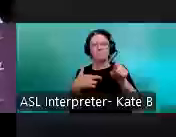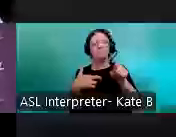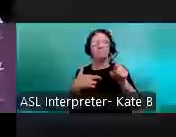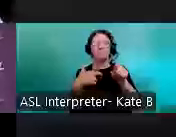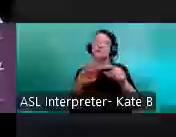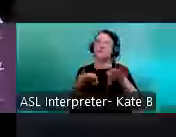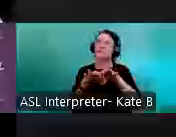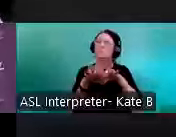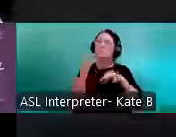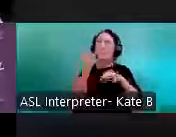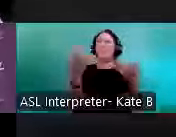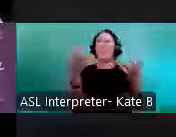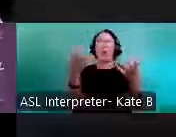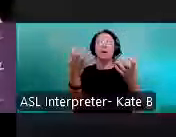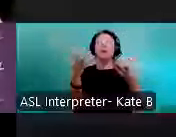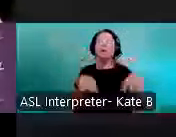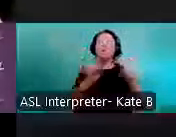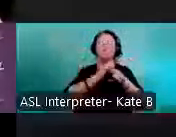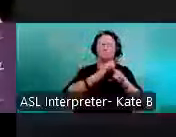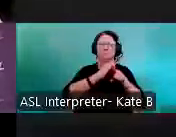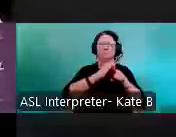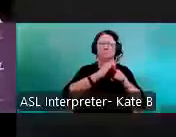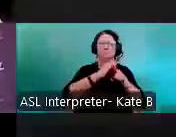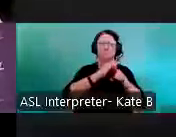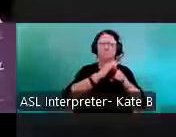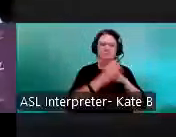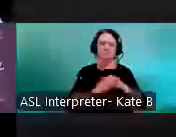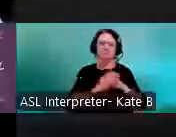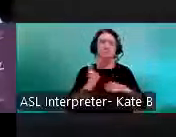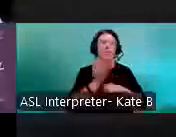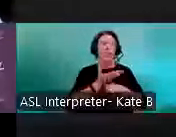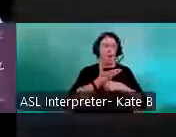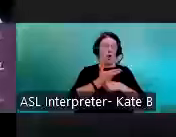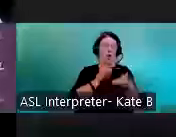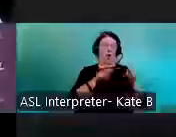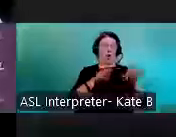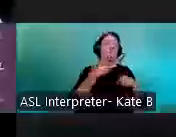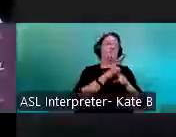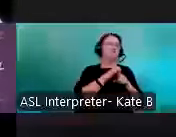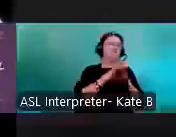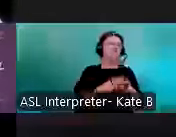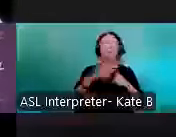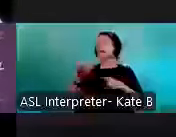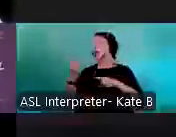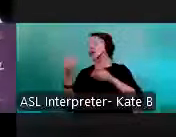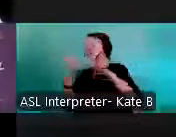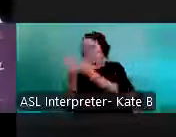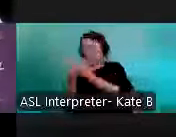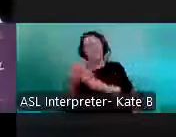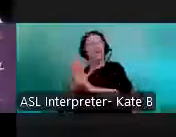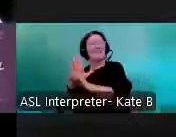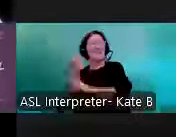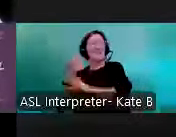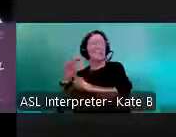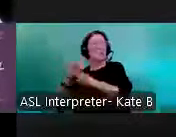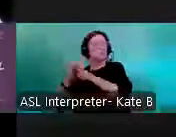this is something that you want to do. We host a training for our observers, but we also know other programs host trainings for their observers.